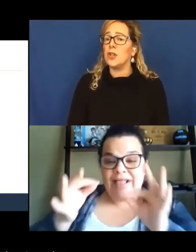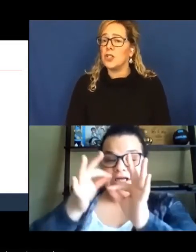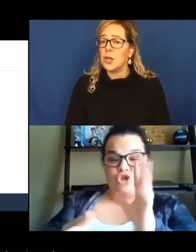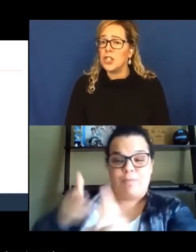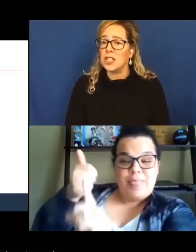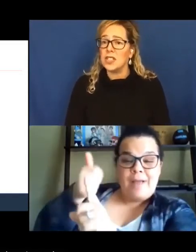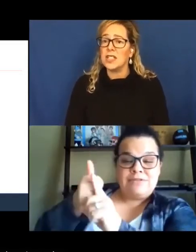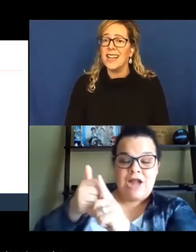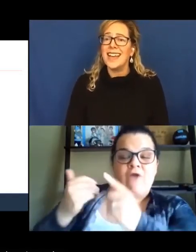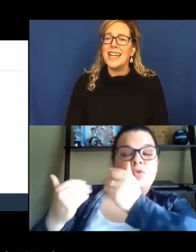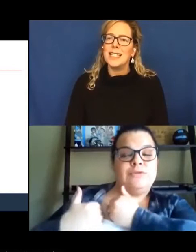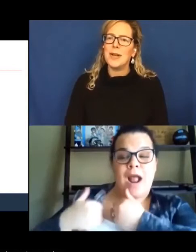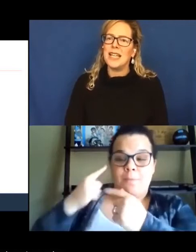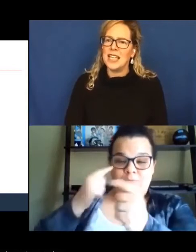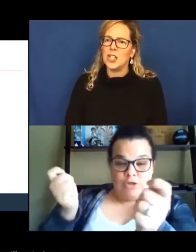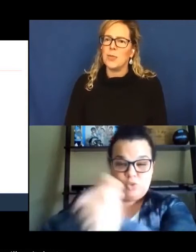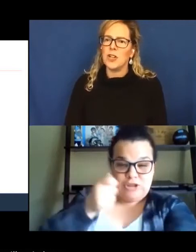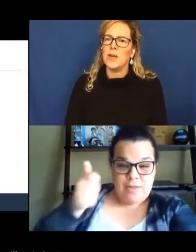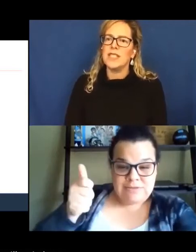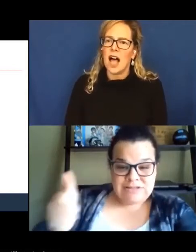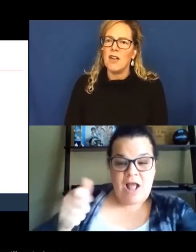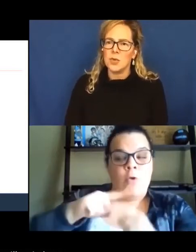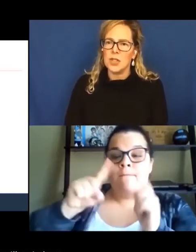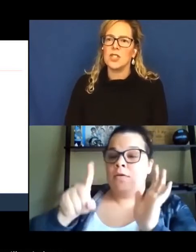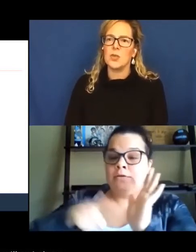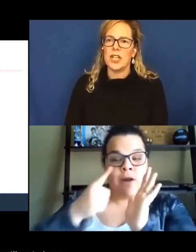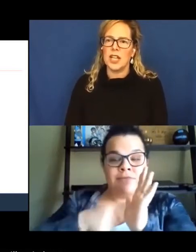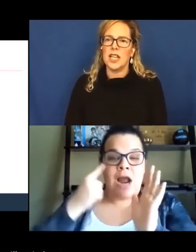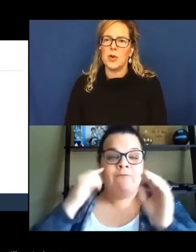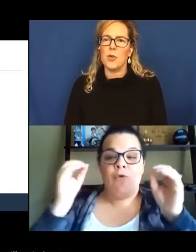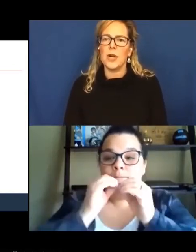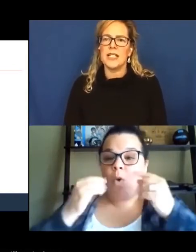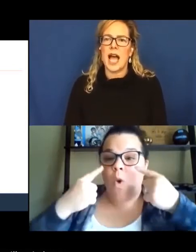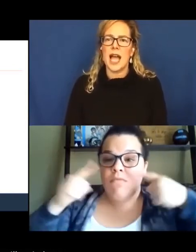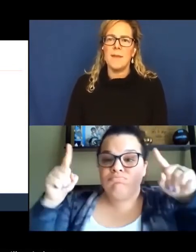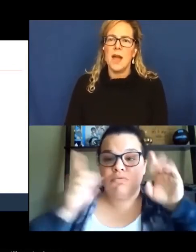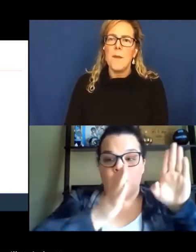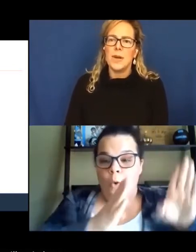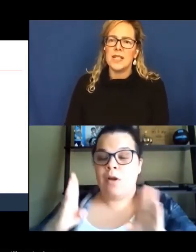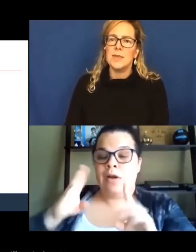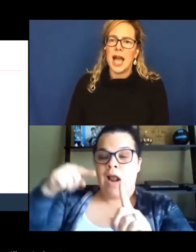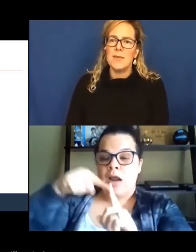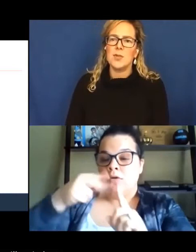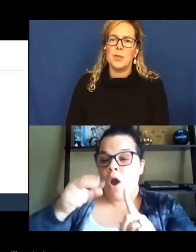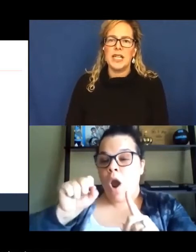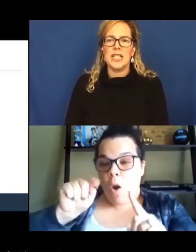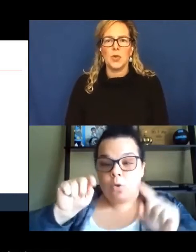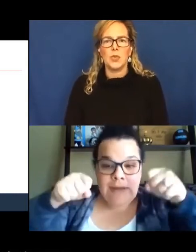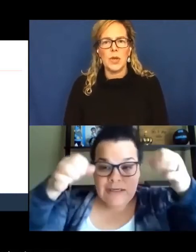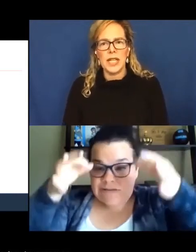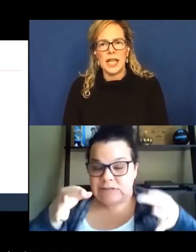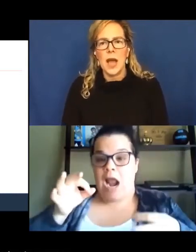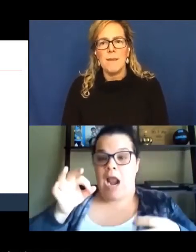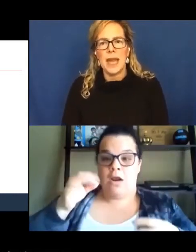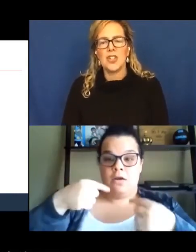the interpreter switches. Typically, the interpreter themselves will switch at the appropriate time, but sometimes when we need